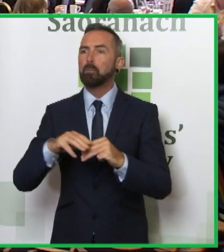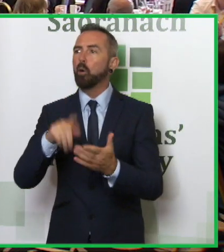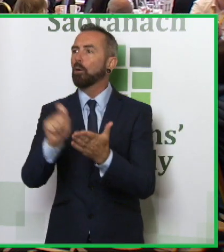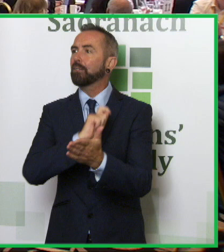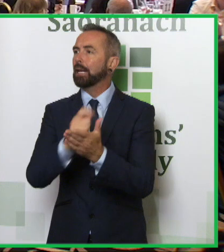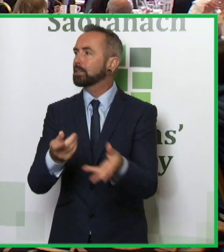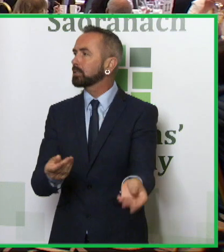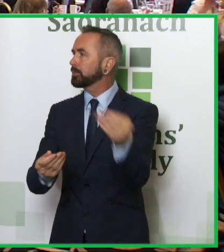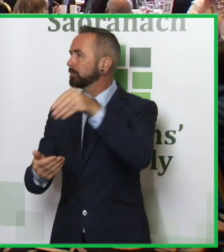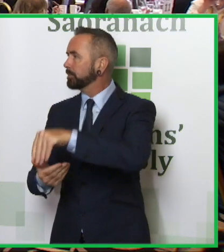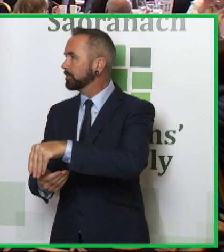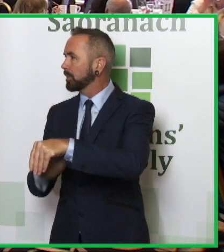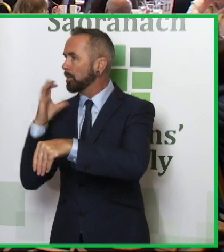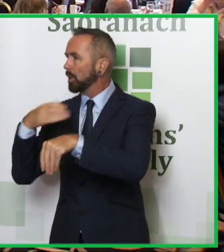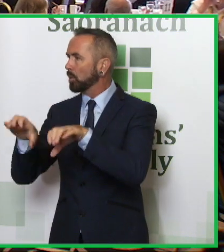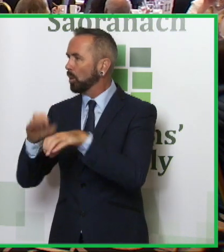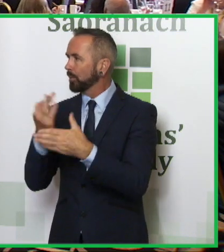moment.